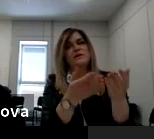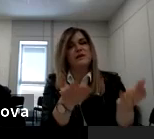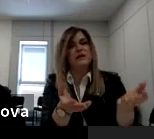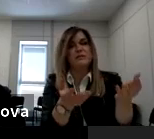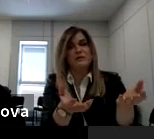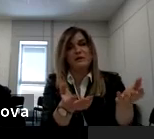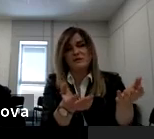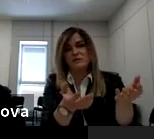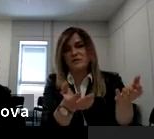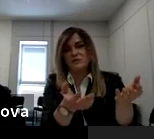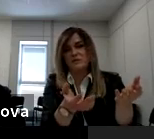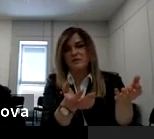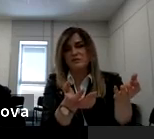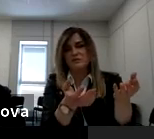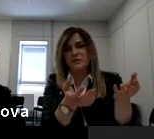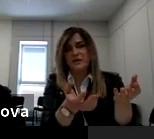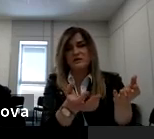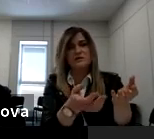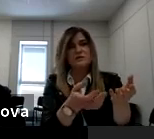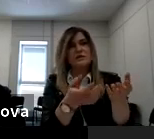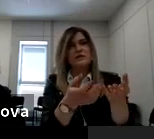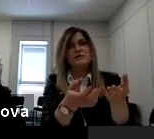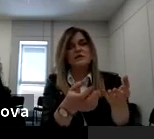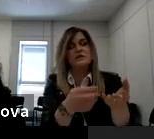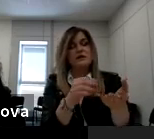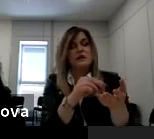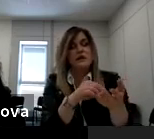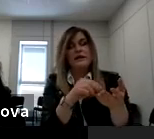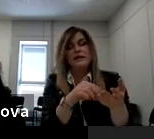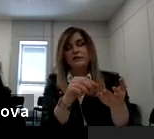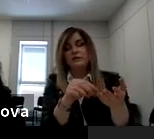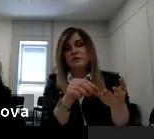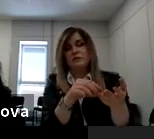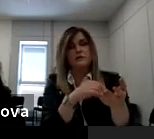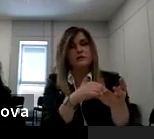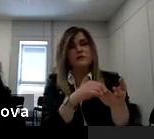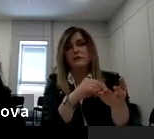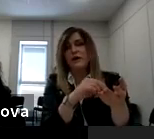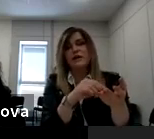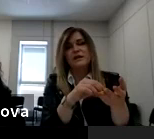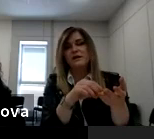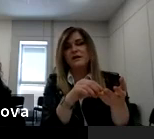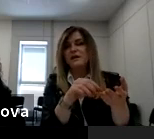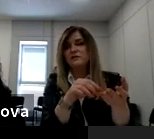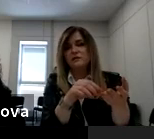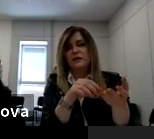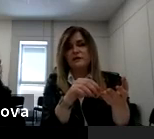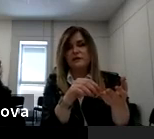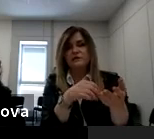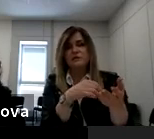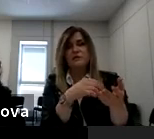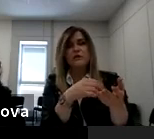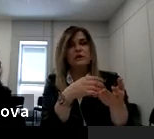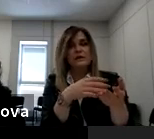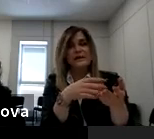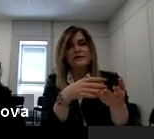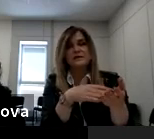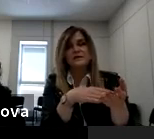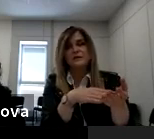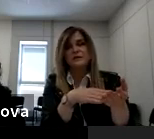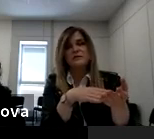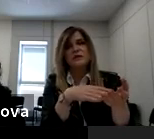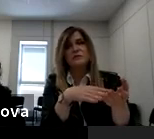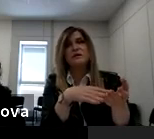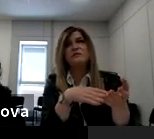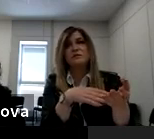matter what type of lace you are taking into your hands, you will never see any dots or any uneven effects. All the